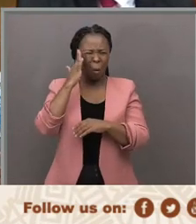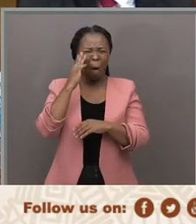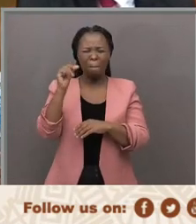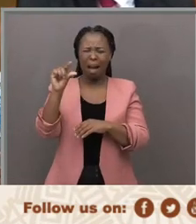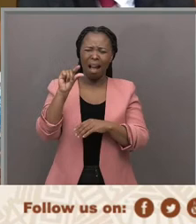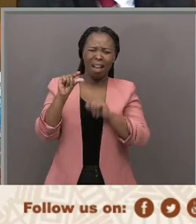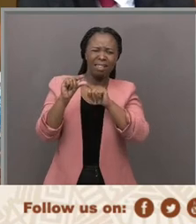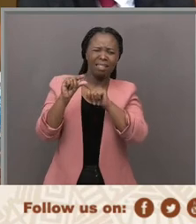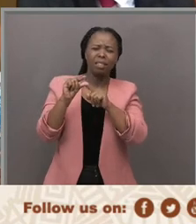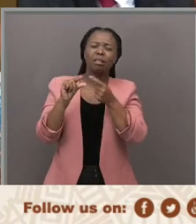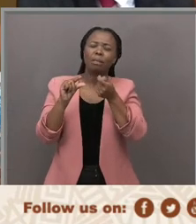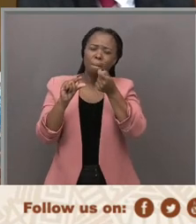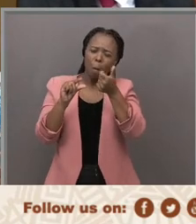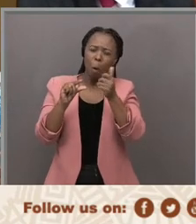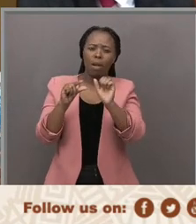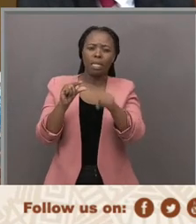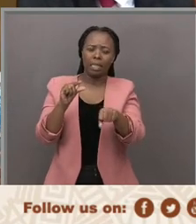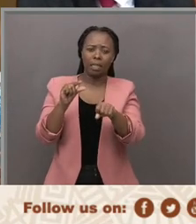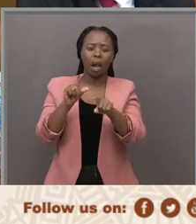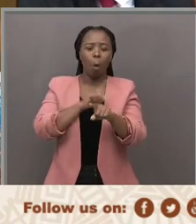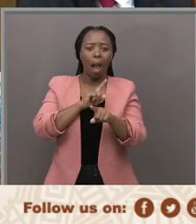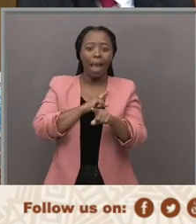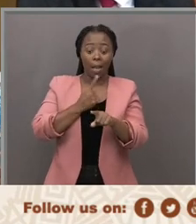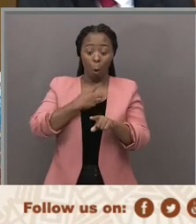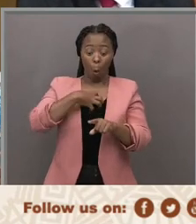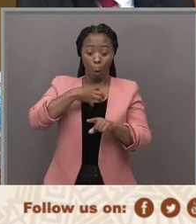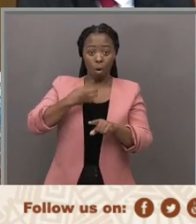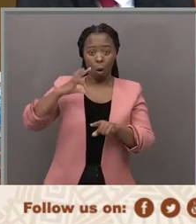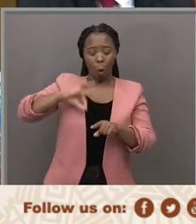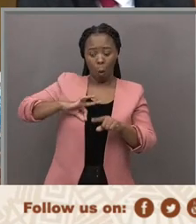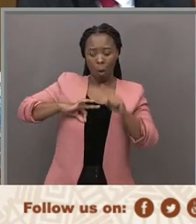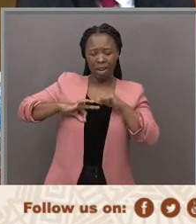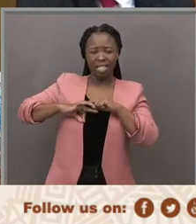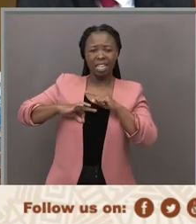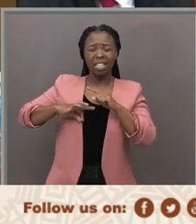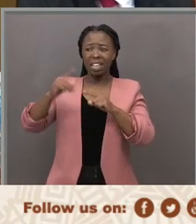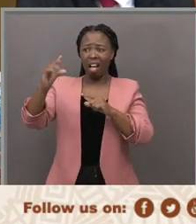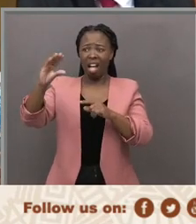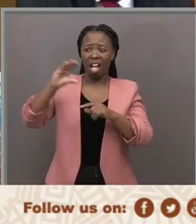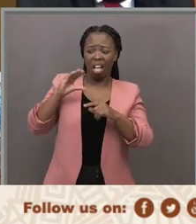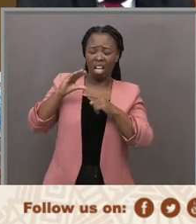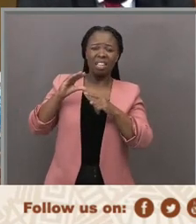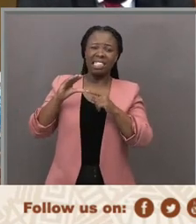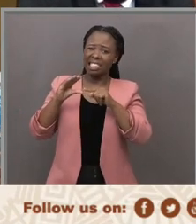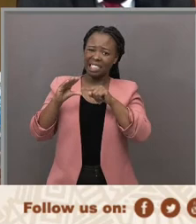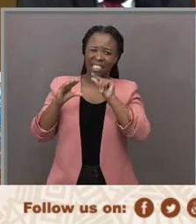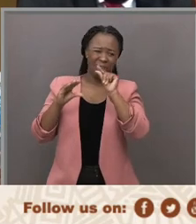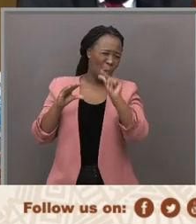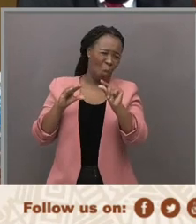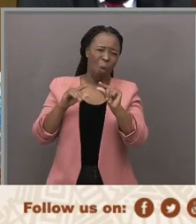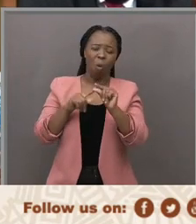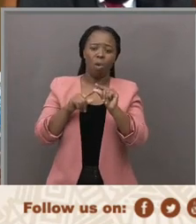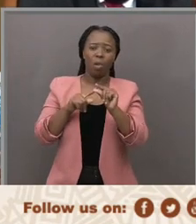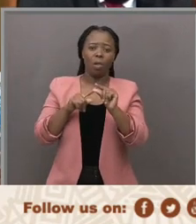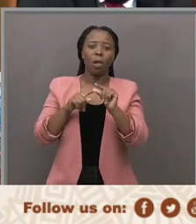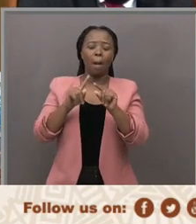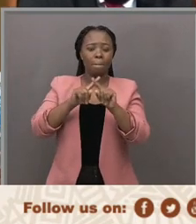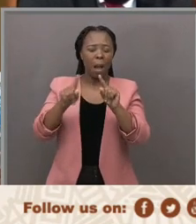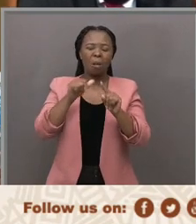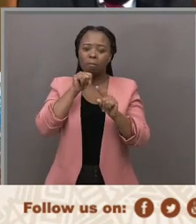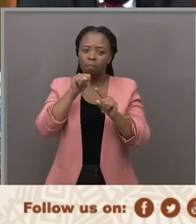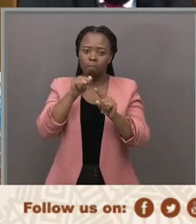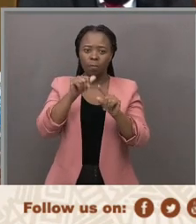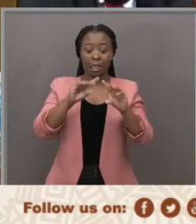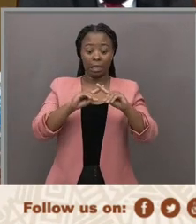to what they would have earned on their own, but it is something. In addition, the department was able to